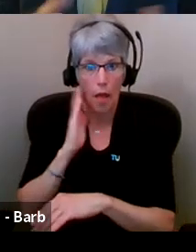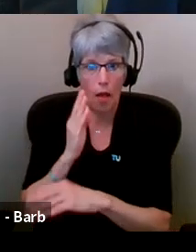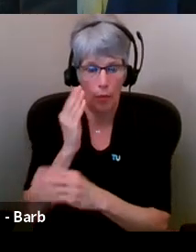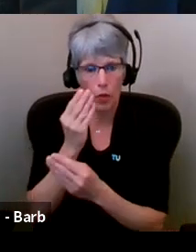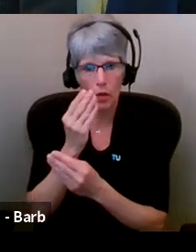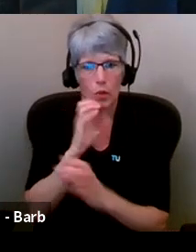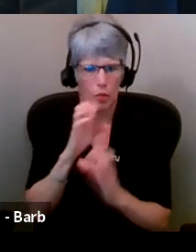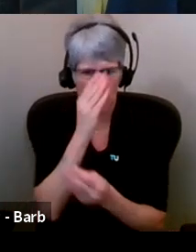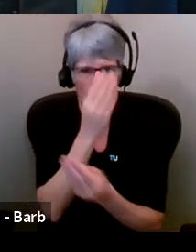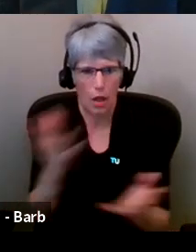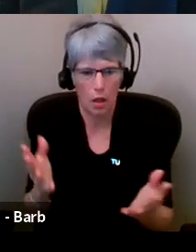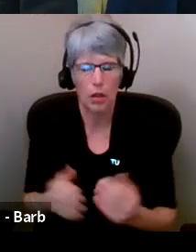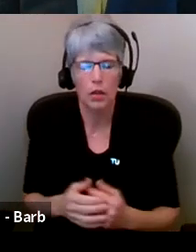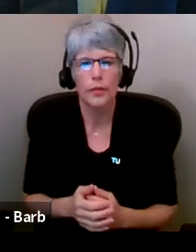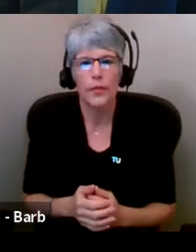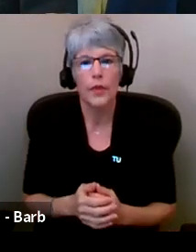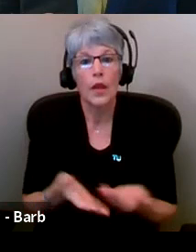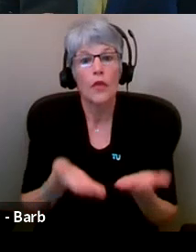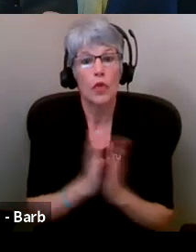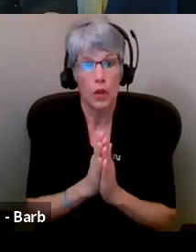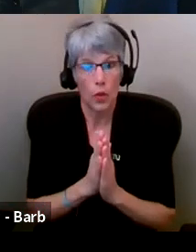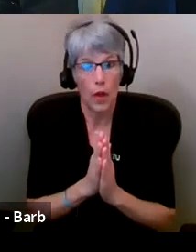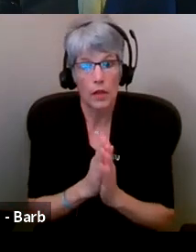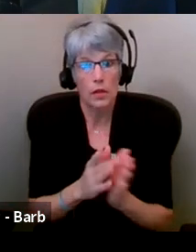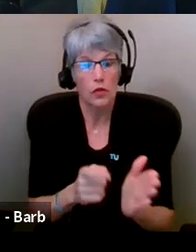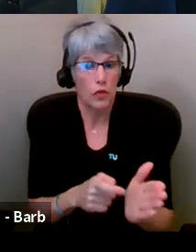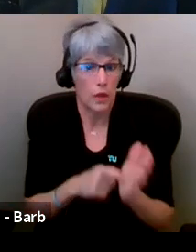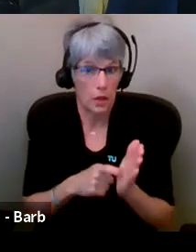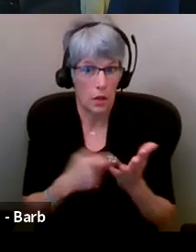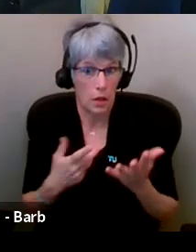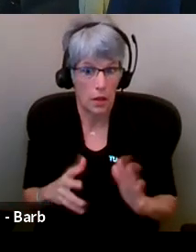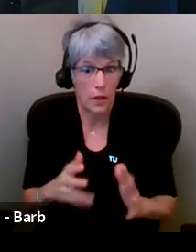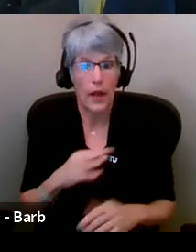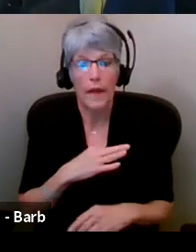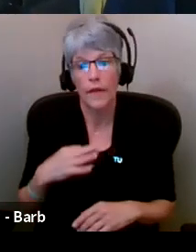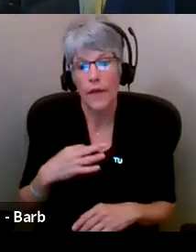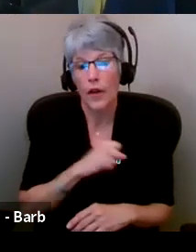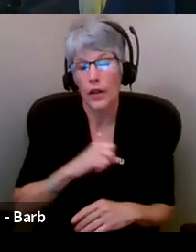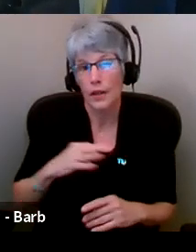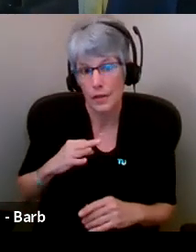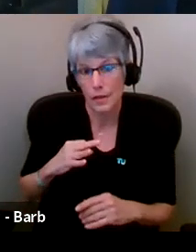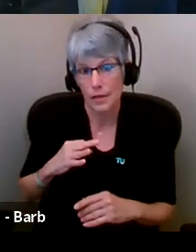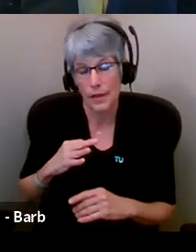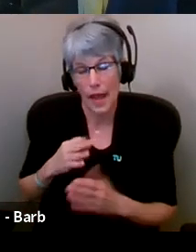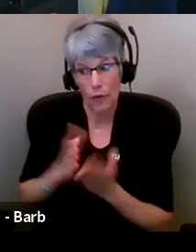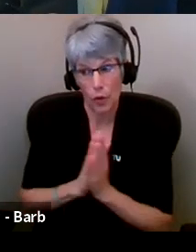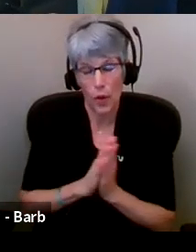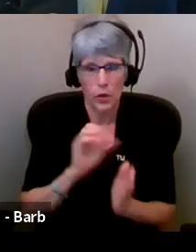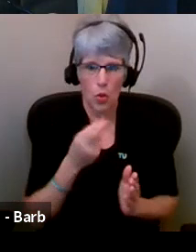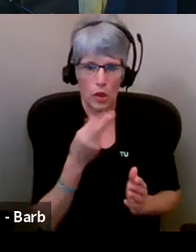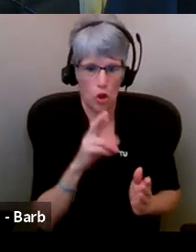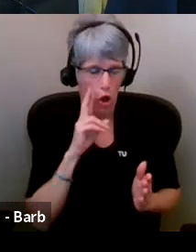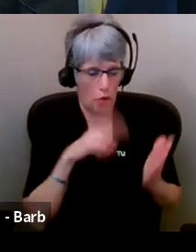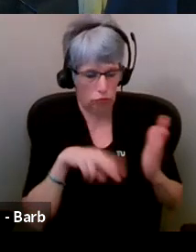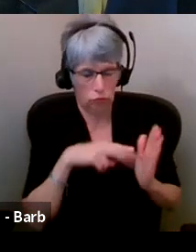then once the requests have been received, faculty and staff requests will be reviewed by the Office of Human Resources. And